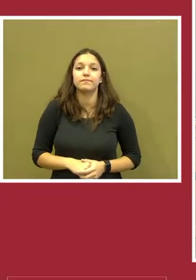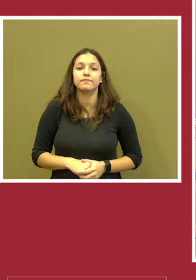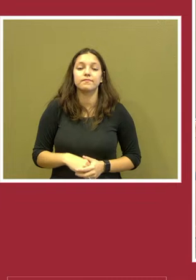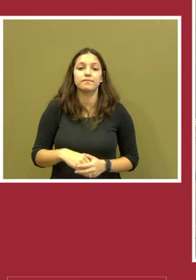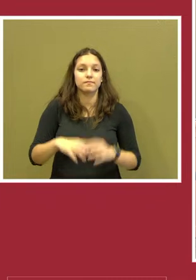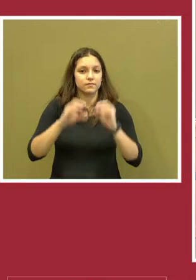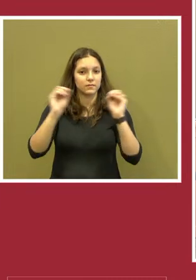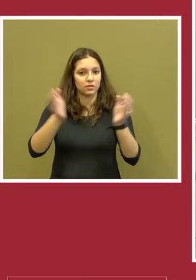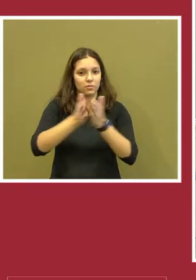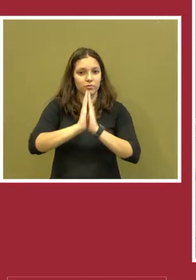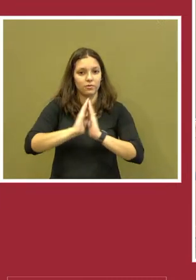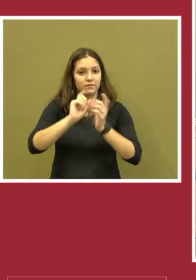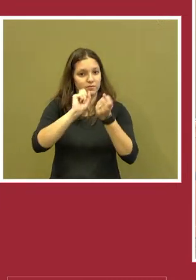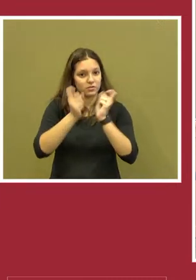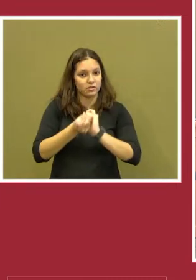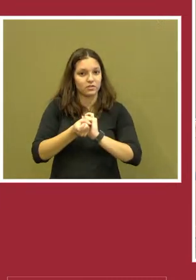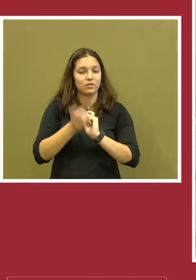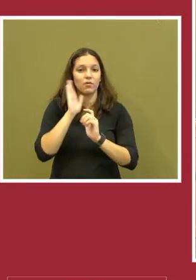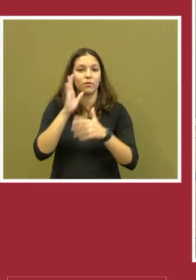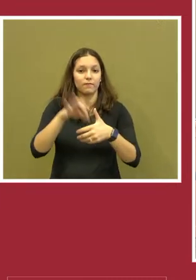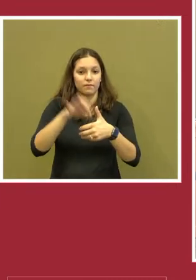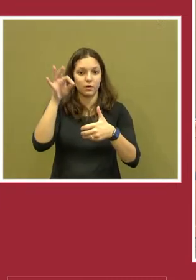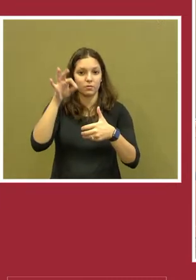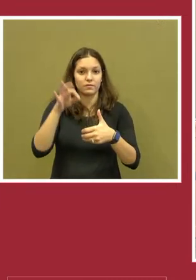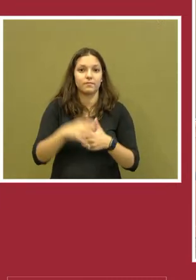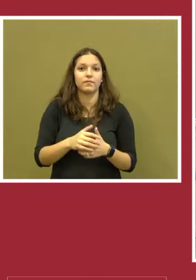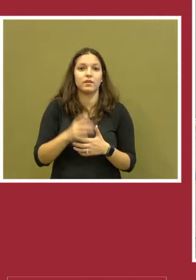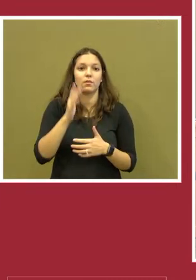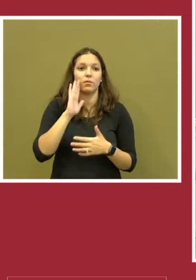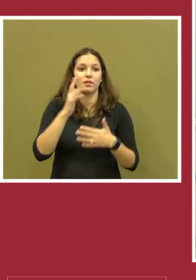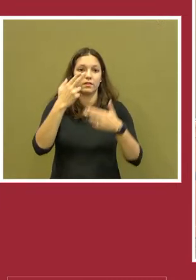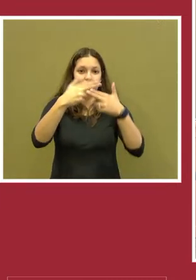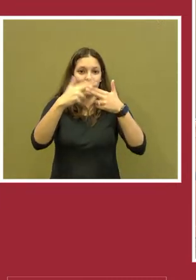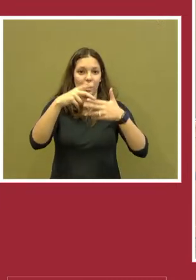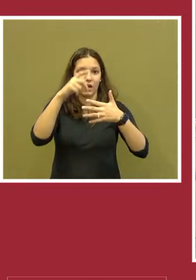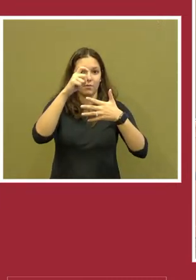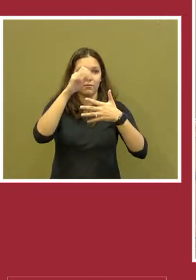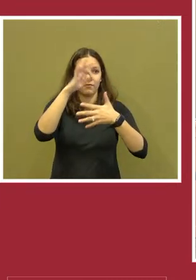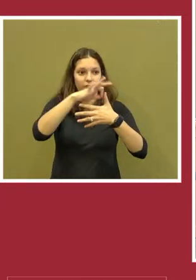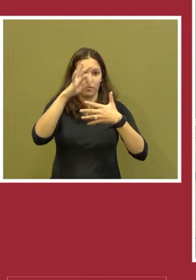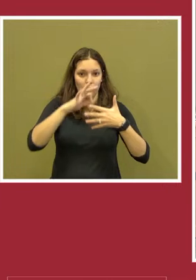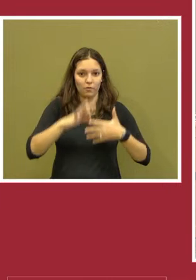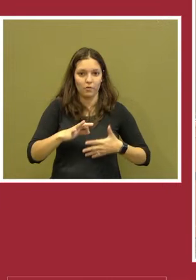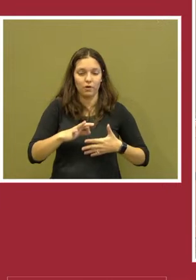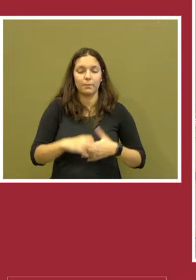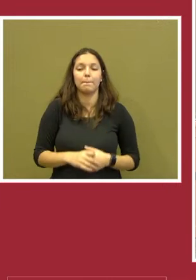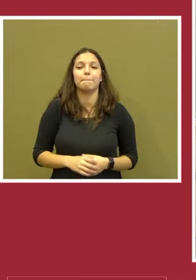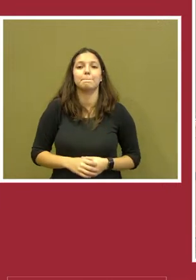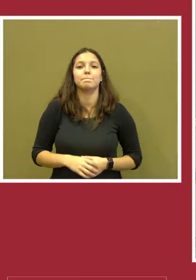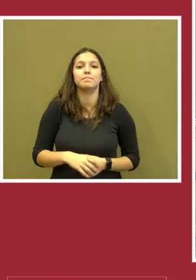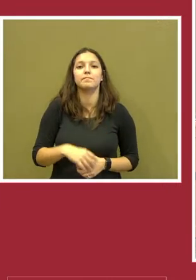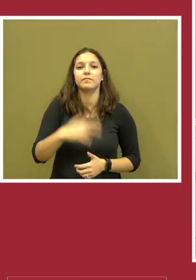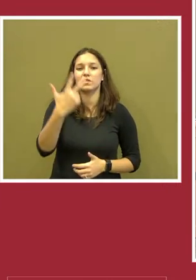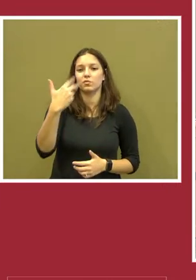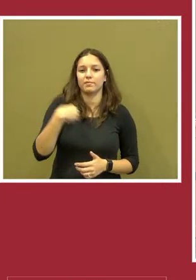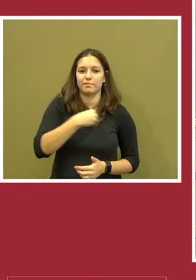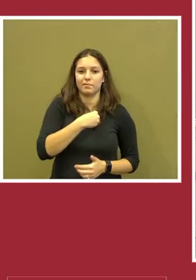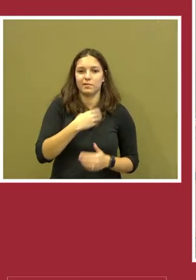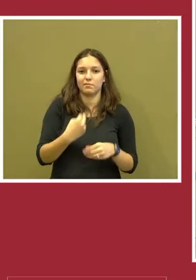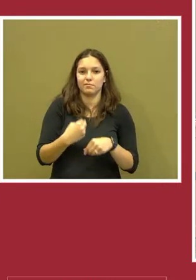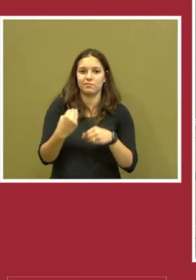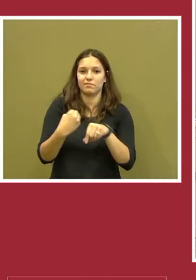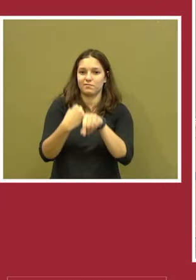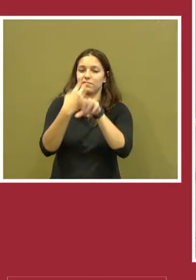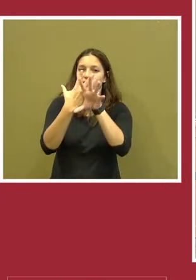Since there are no requests for any changes, I will call for a vote. I will do a roll call vote since three members are joining us